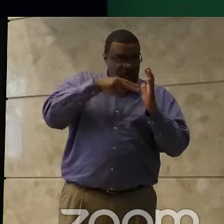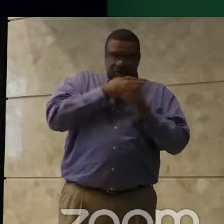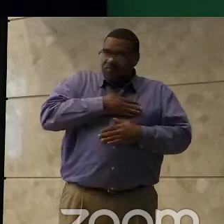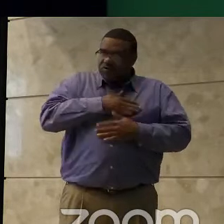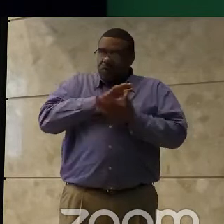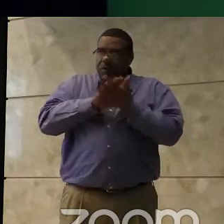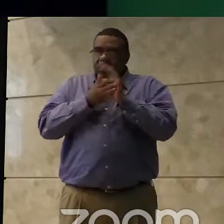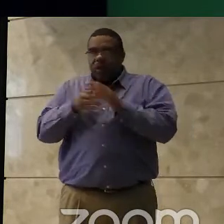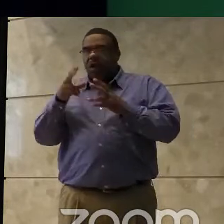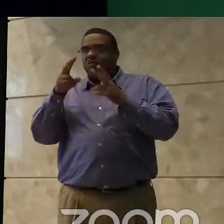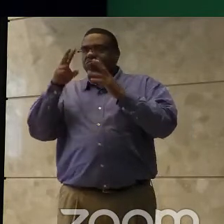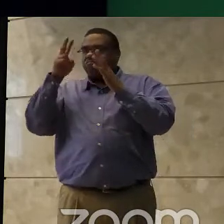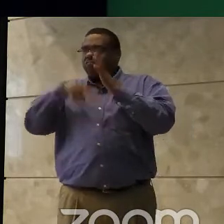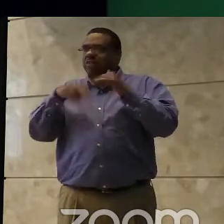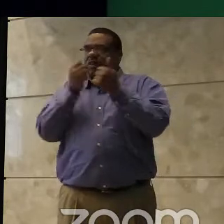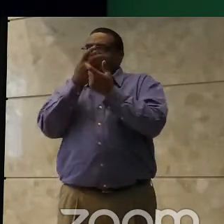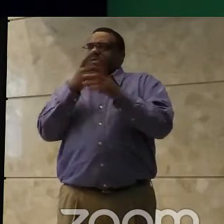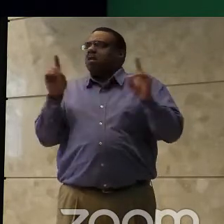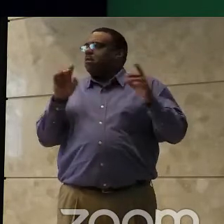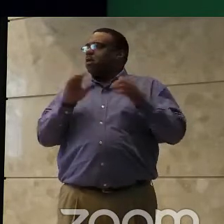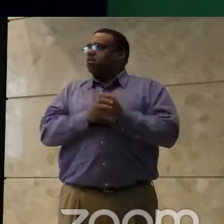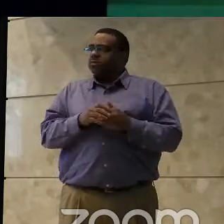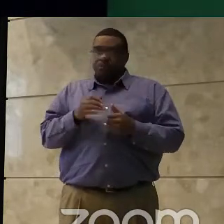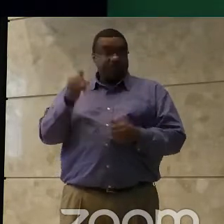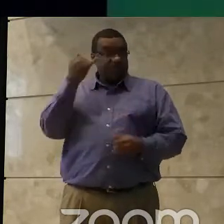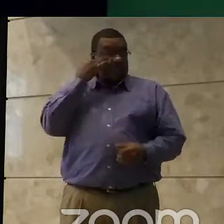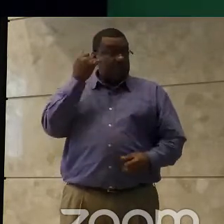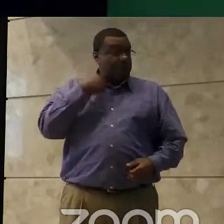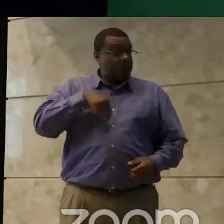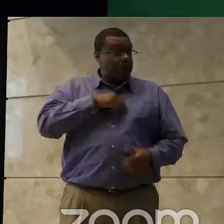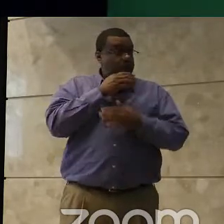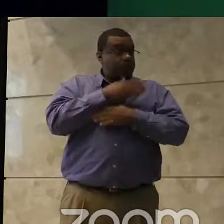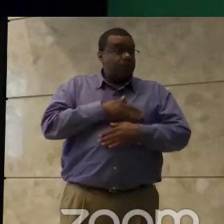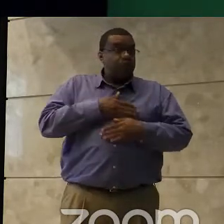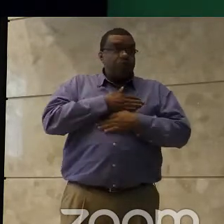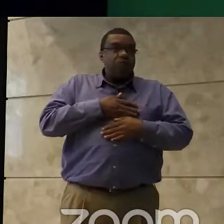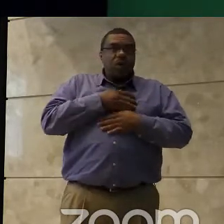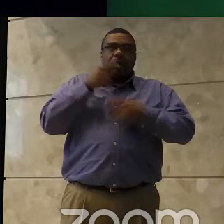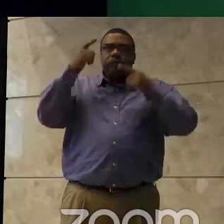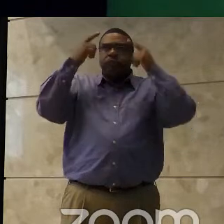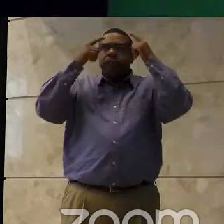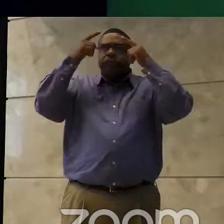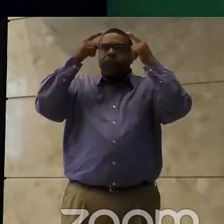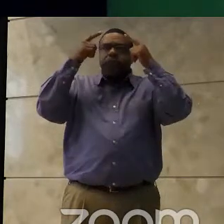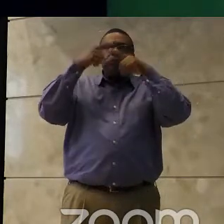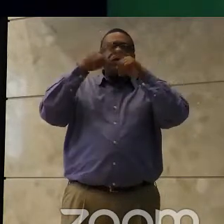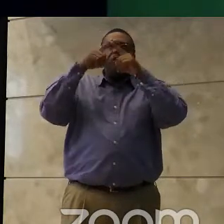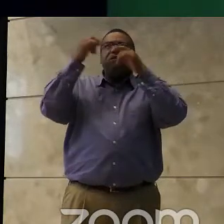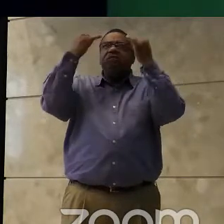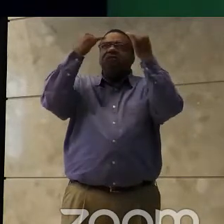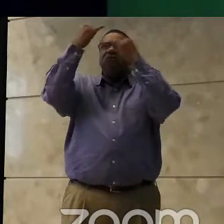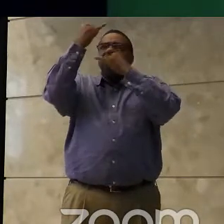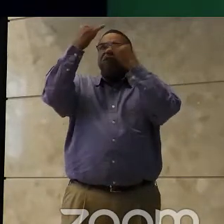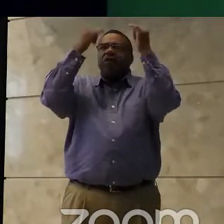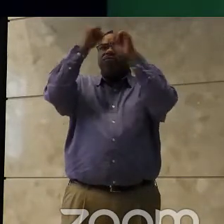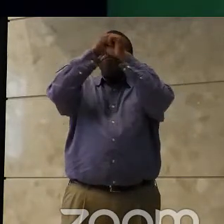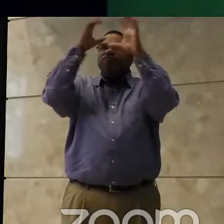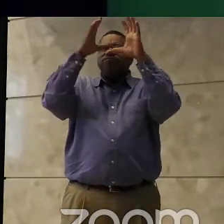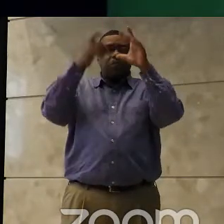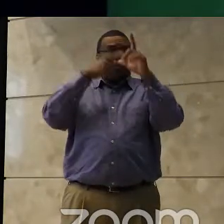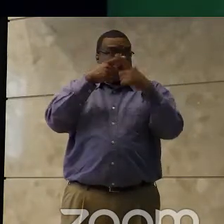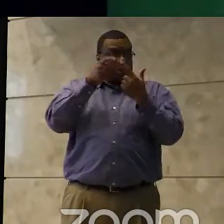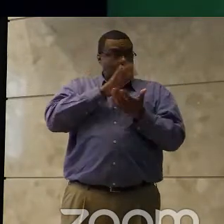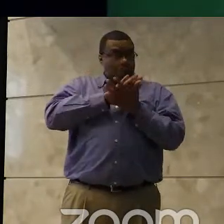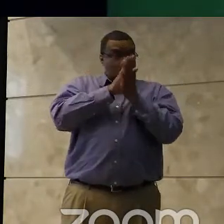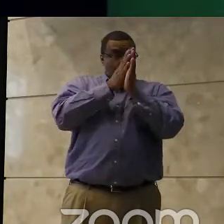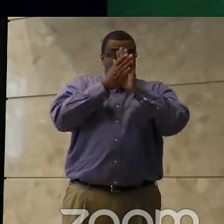quite literate, right? If we enjoy thinking about ideas, we become great